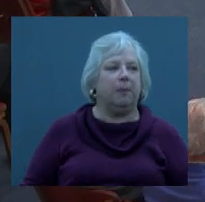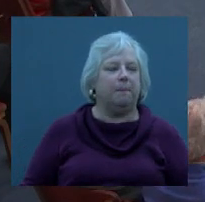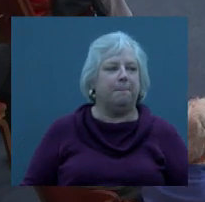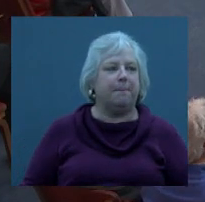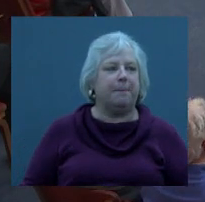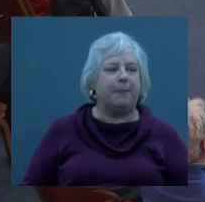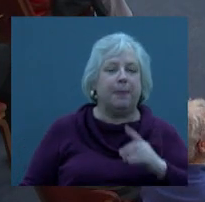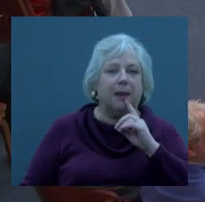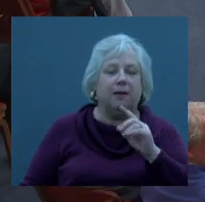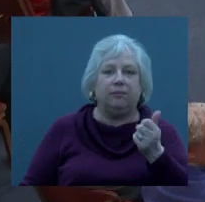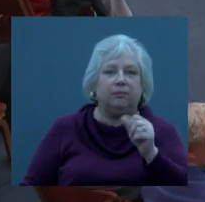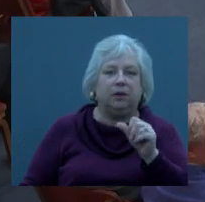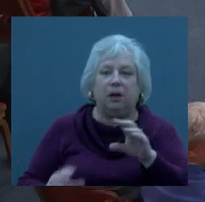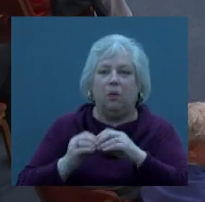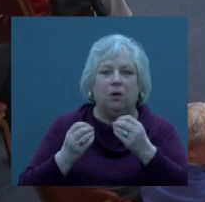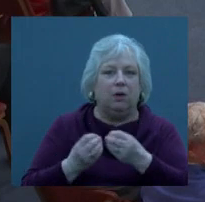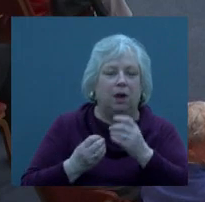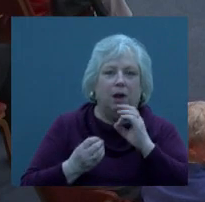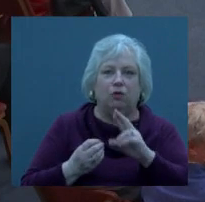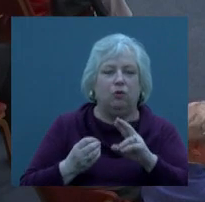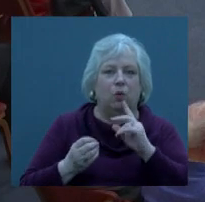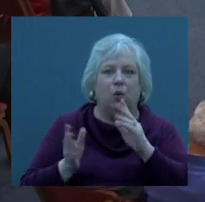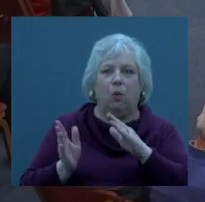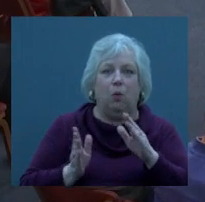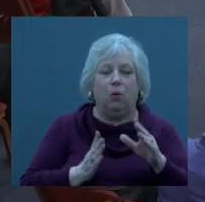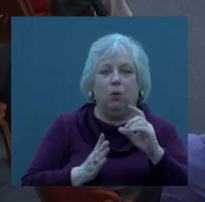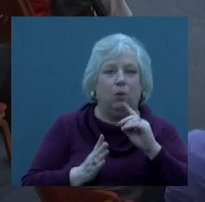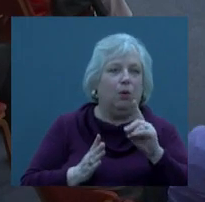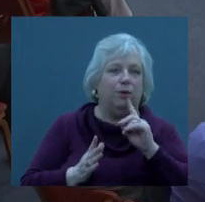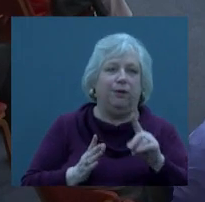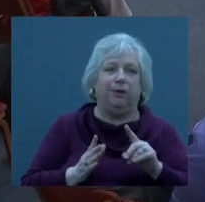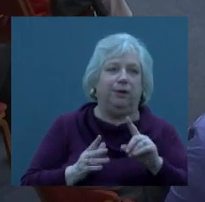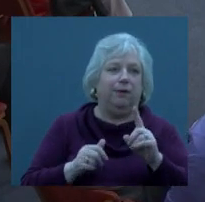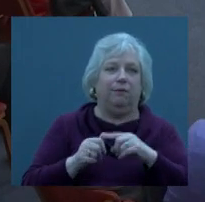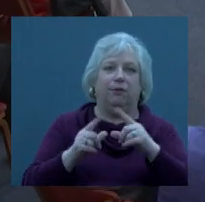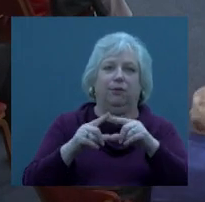there any organization, or shall I just take the cards as they came?